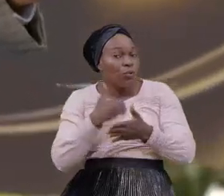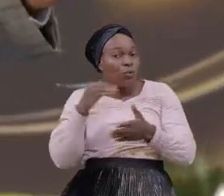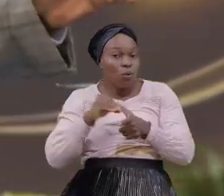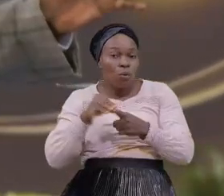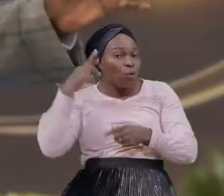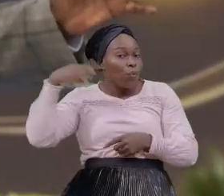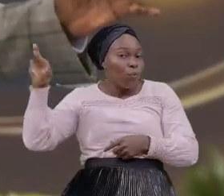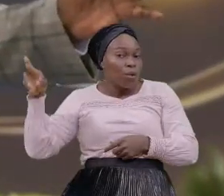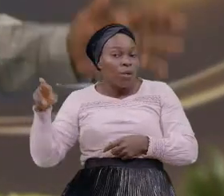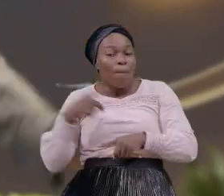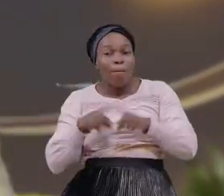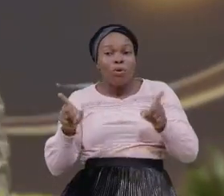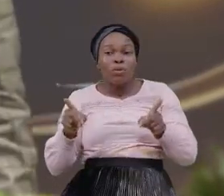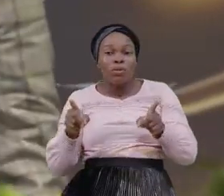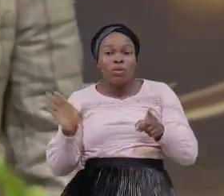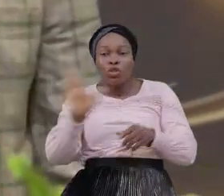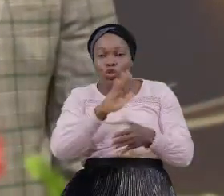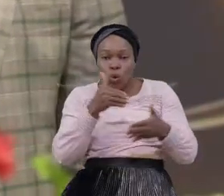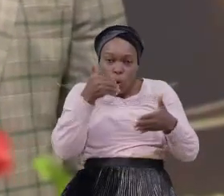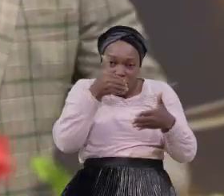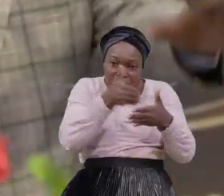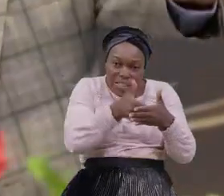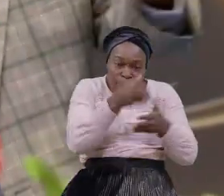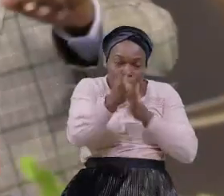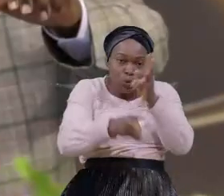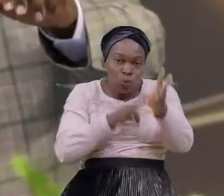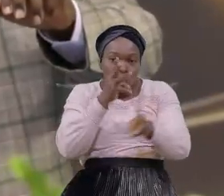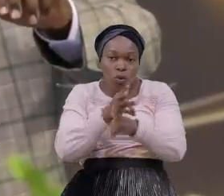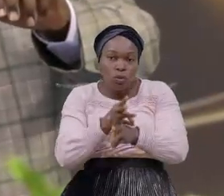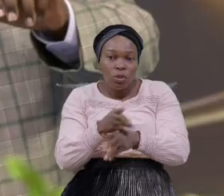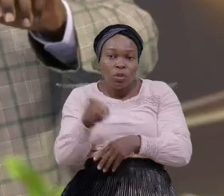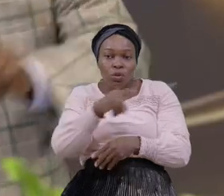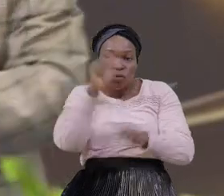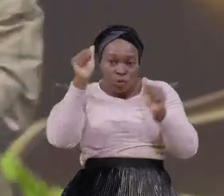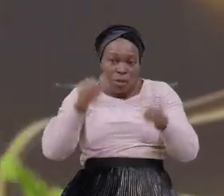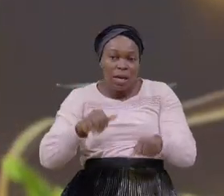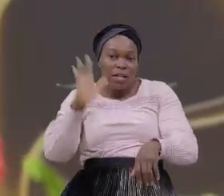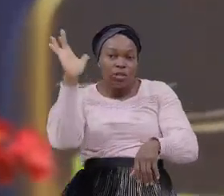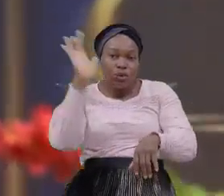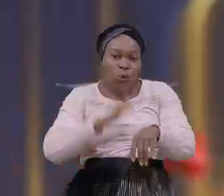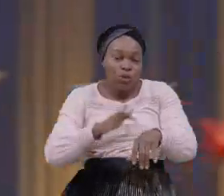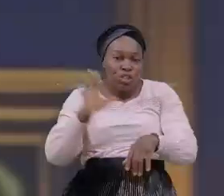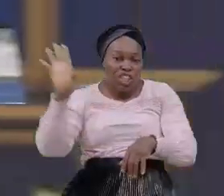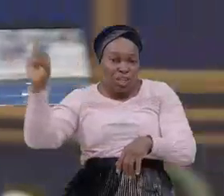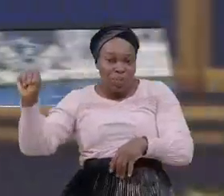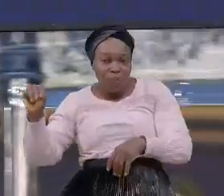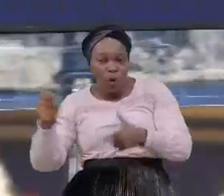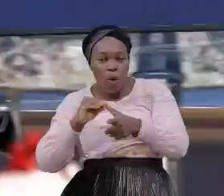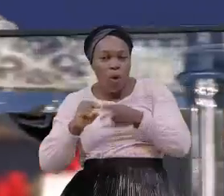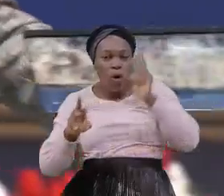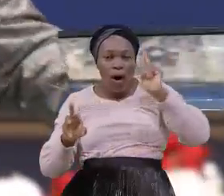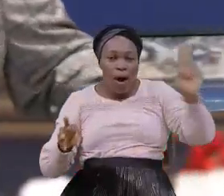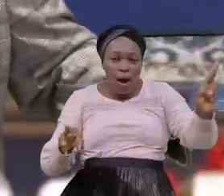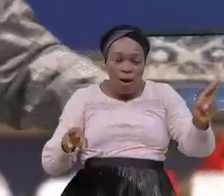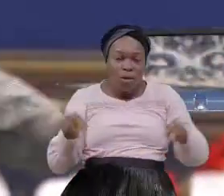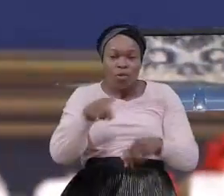intimate world, you can touch him, you can touch her, You can see her. You can talk